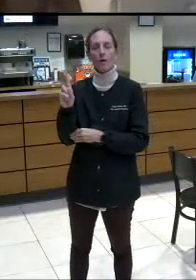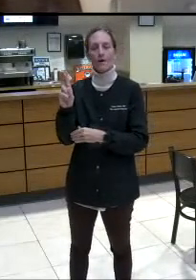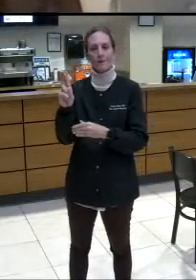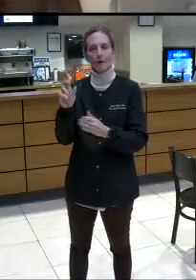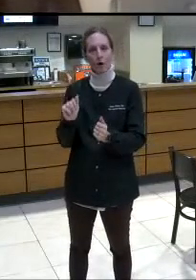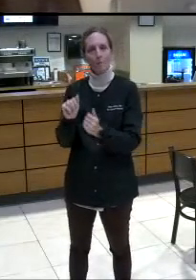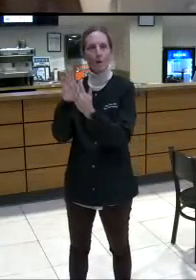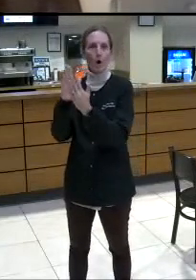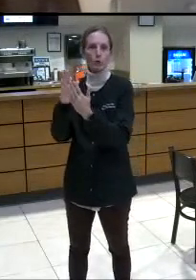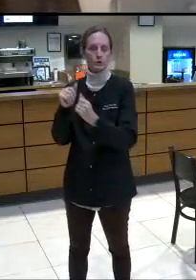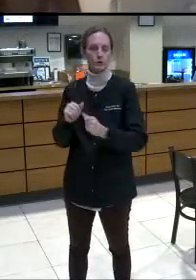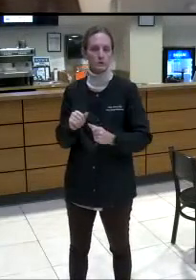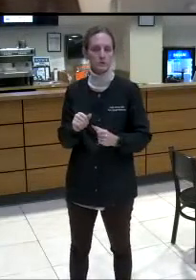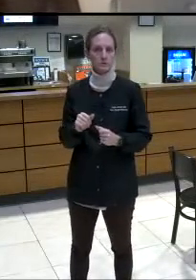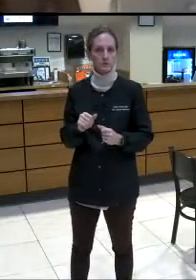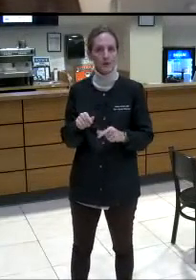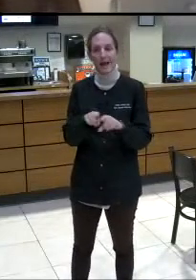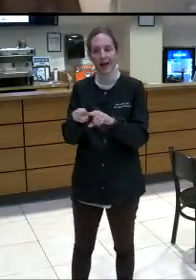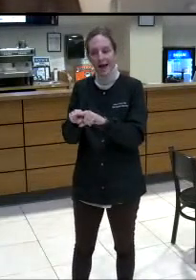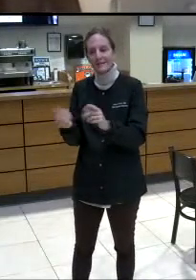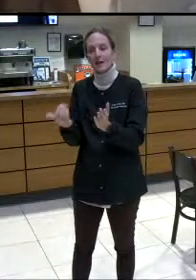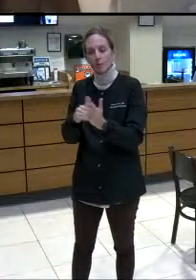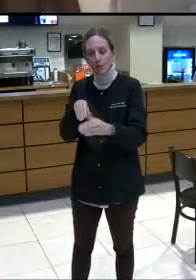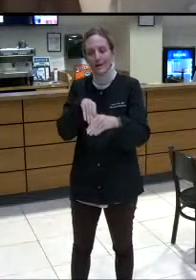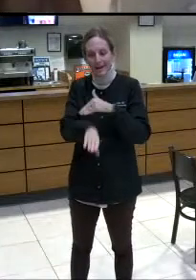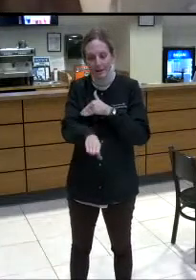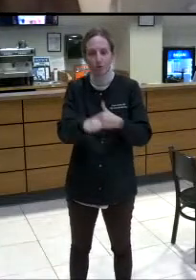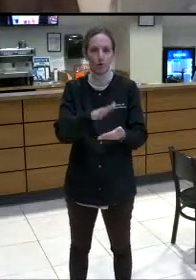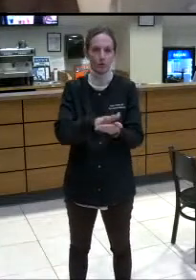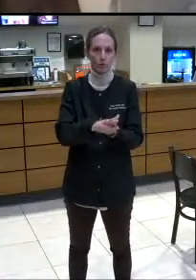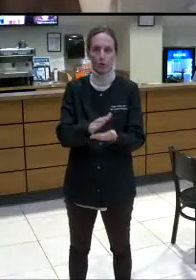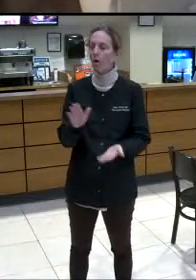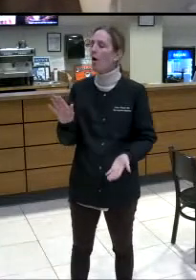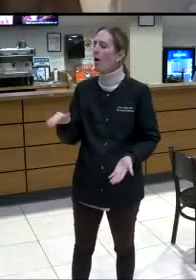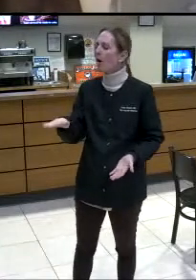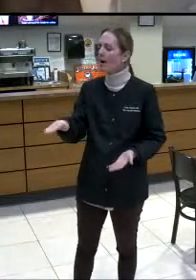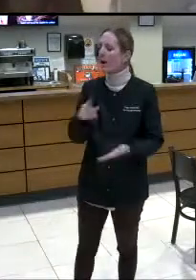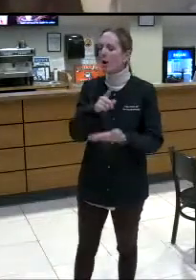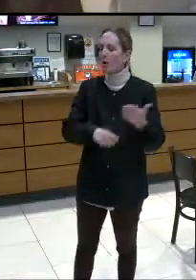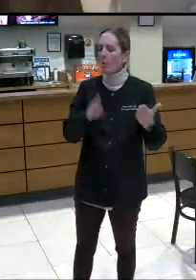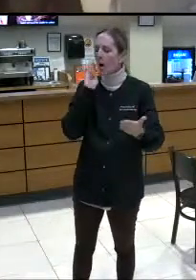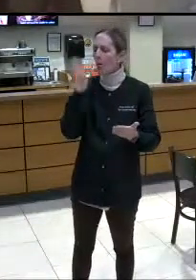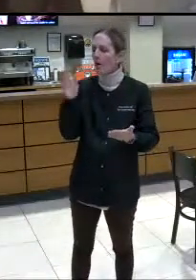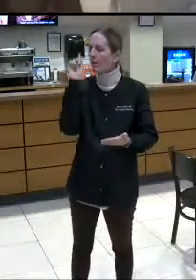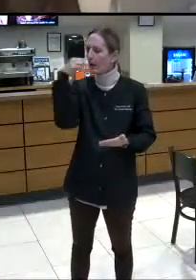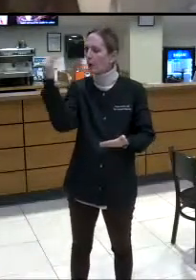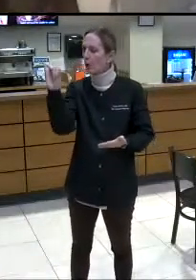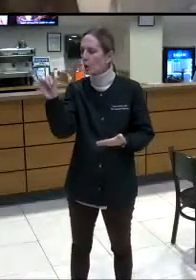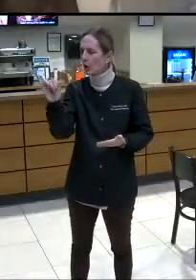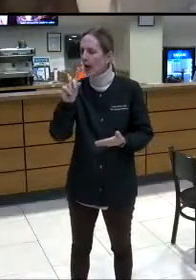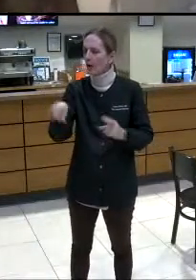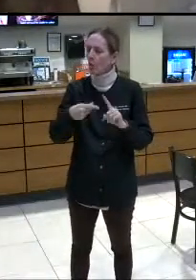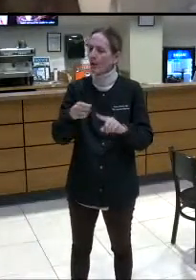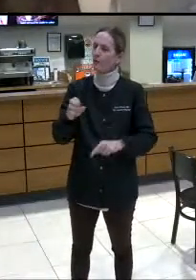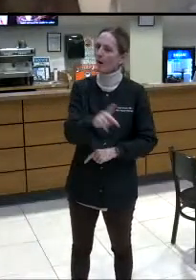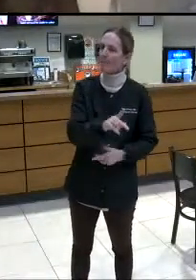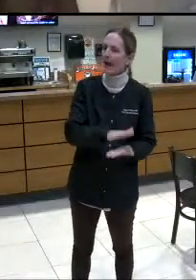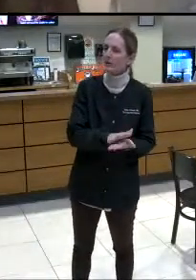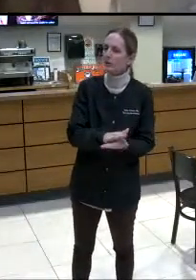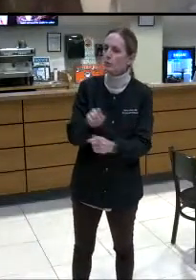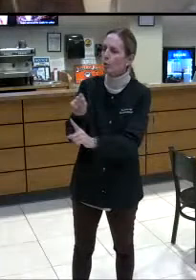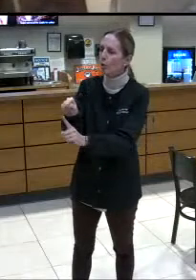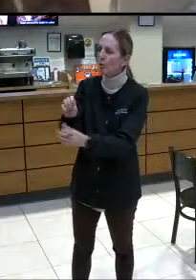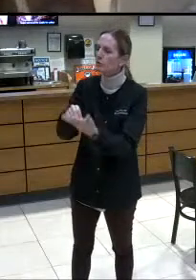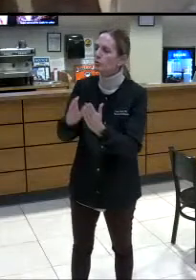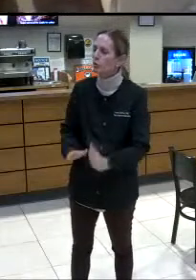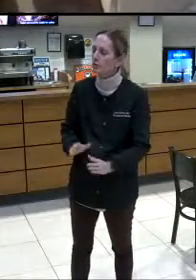school. So what does your re-entry plan look like? What is it going to look like when you come in as far as your academics? What does it look like when you're on the bus?